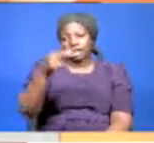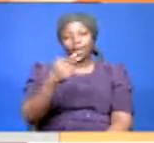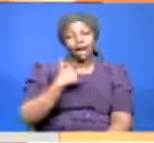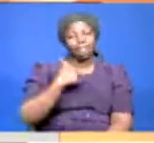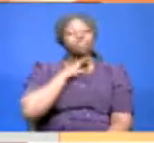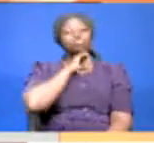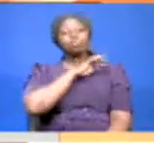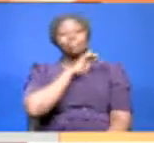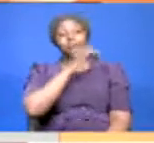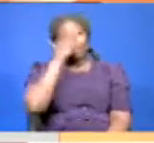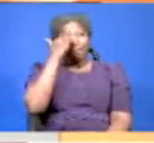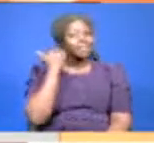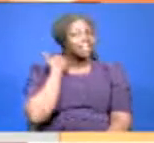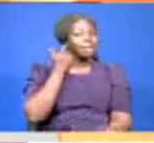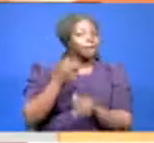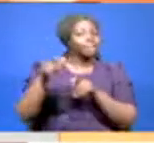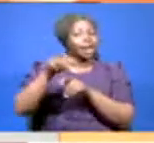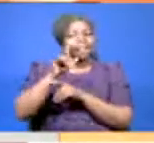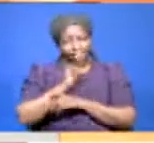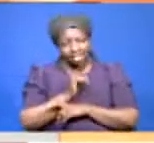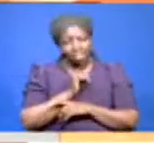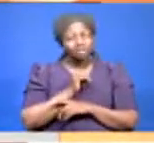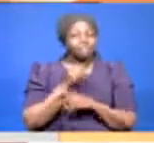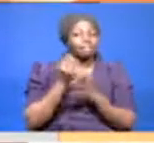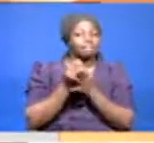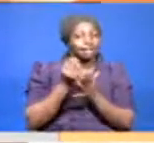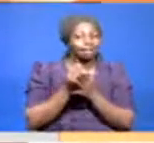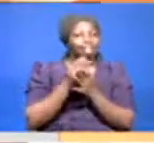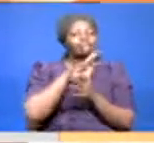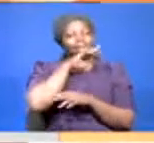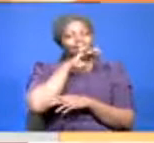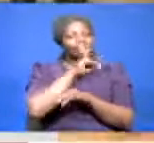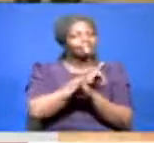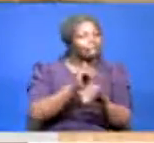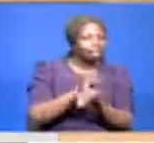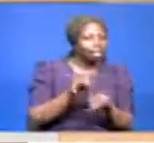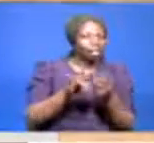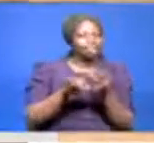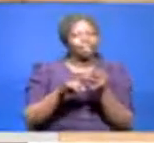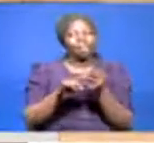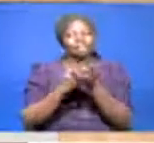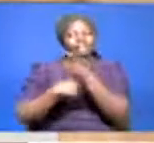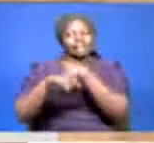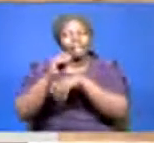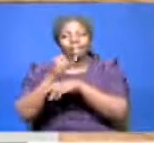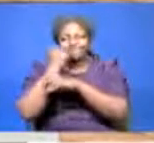crime such as money laundering and drug trafficking in the area.